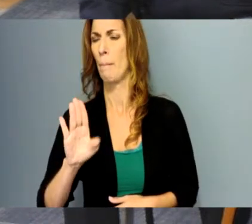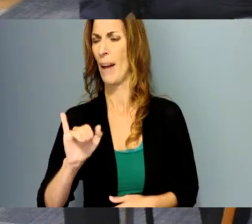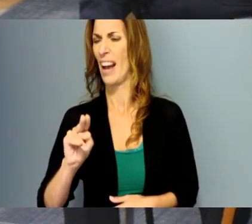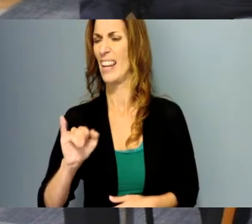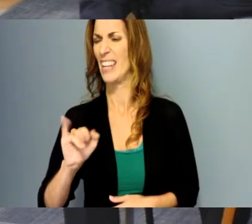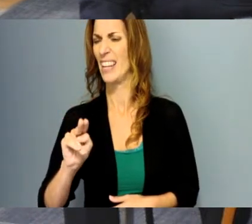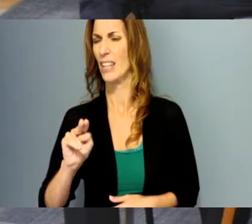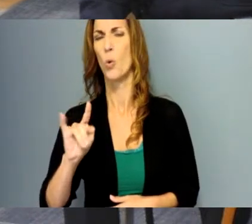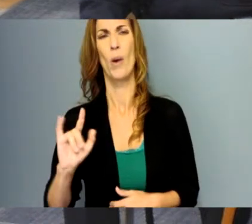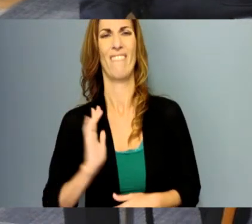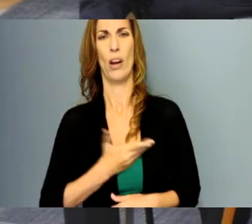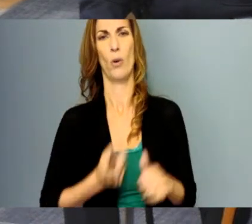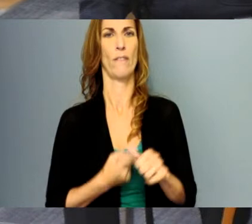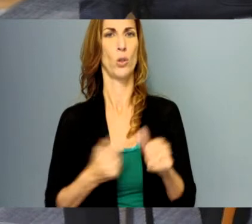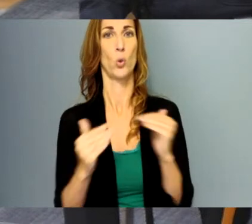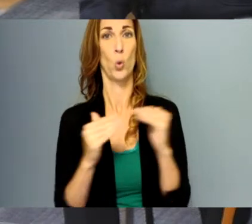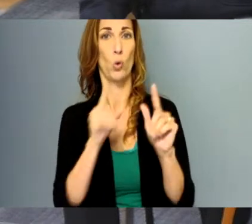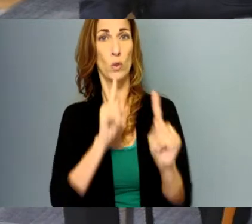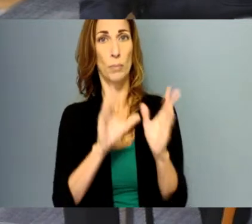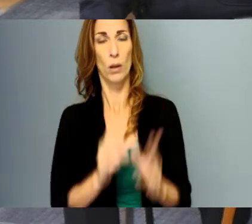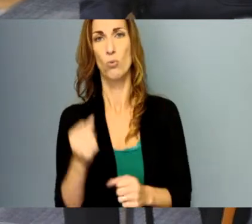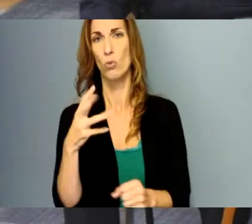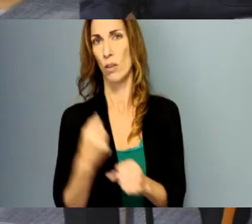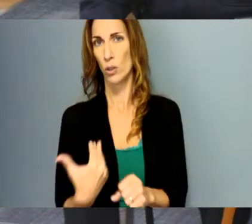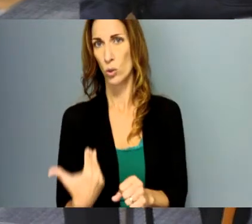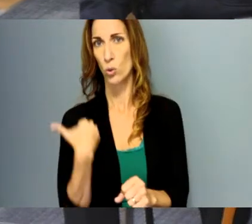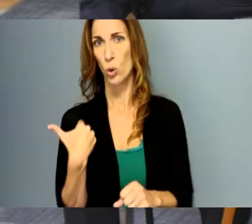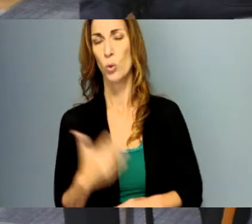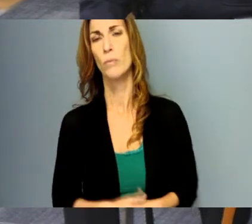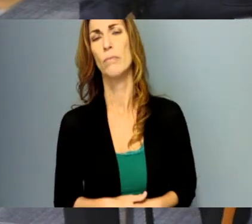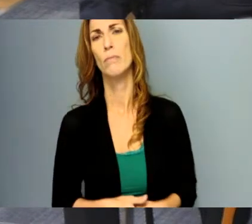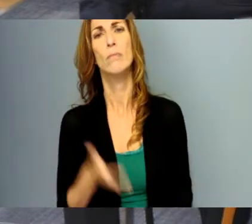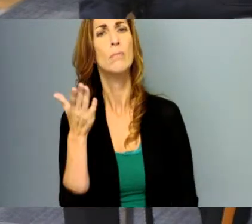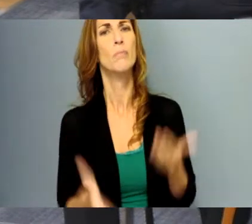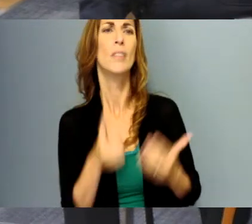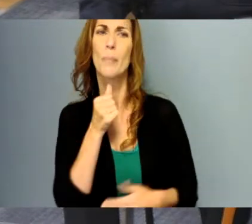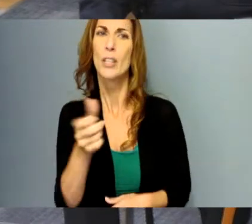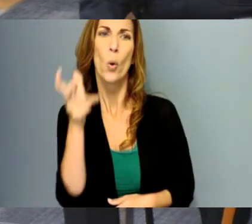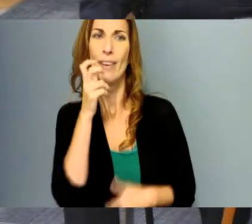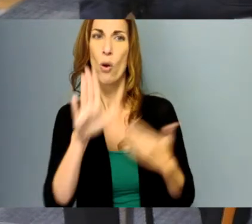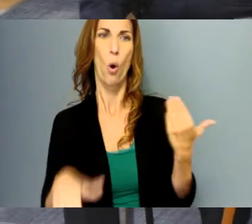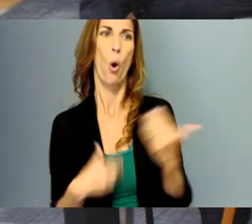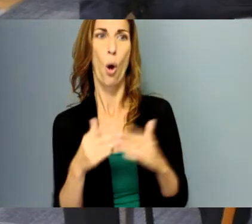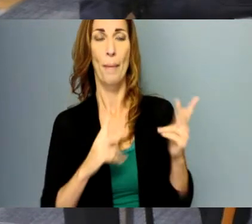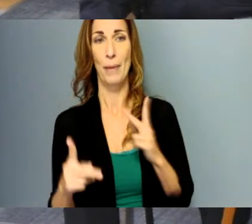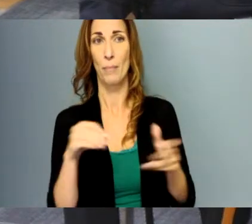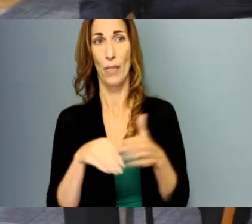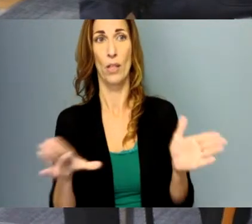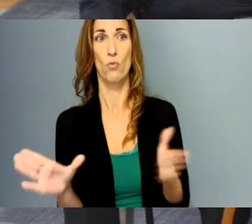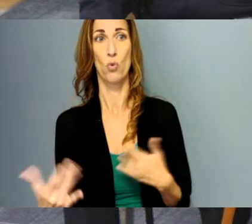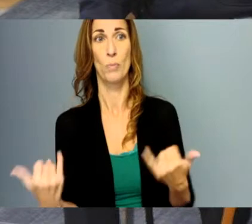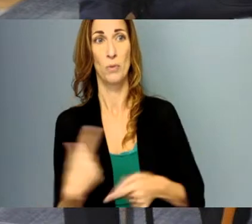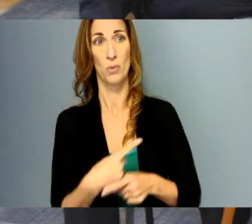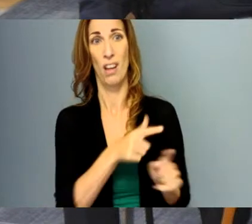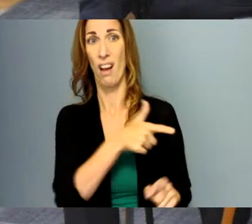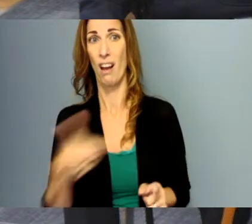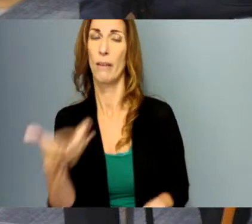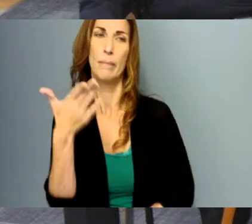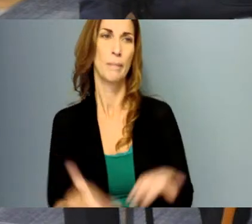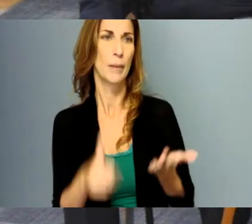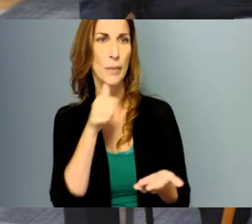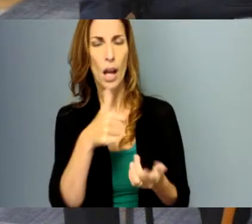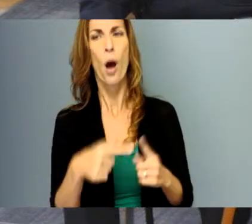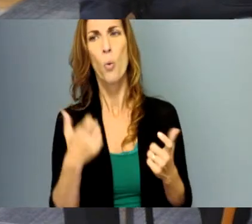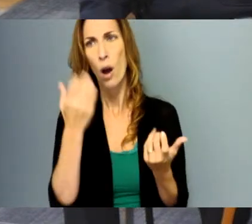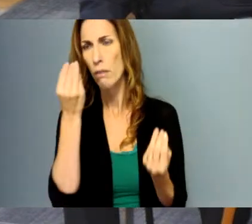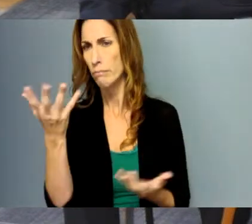first co-responders several years ago. And while you may not hear from everyone who is in the room today, I just want to acknowledge that we